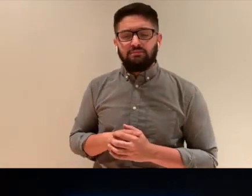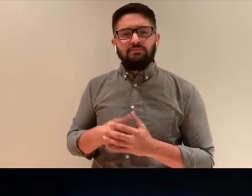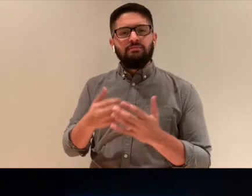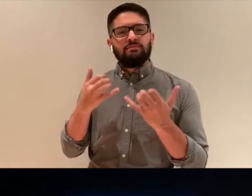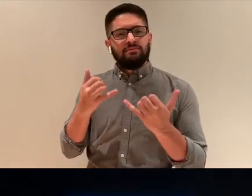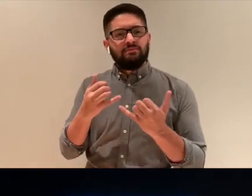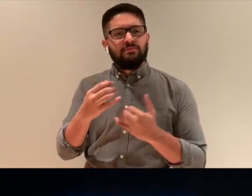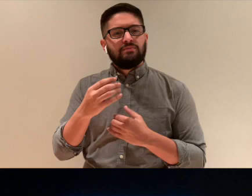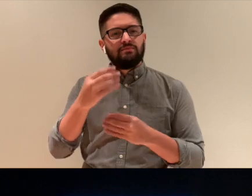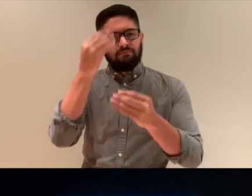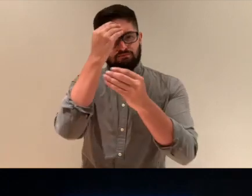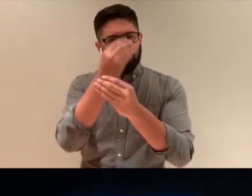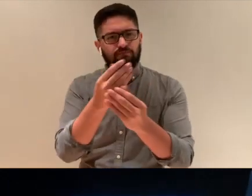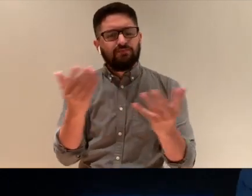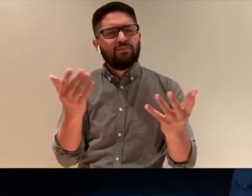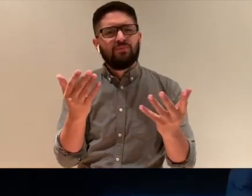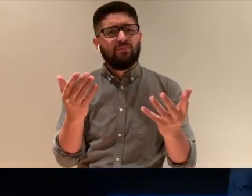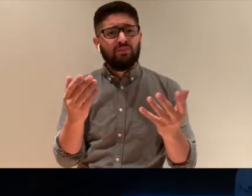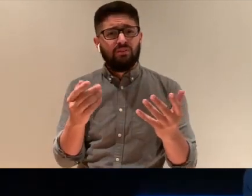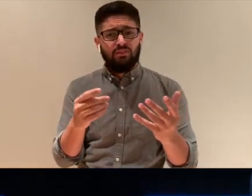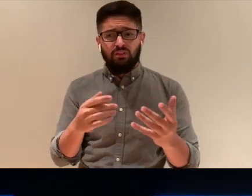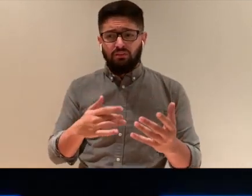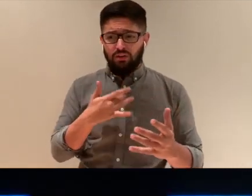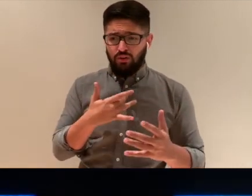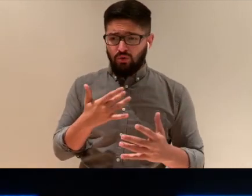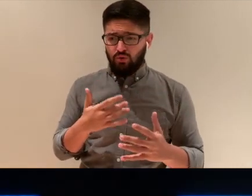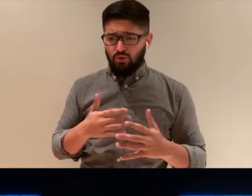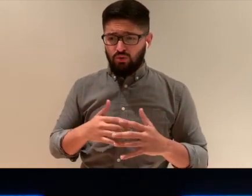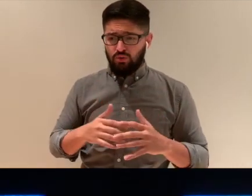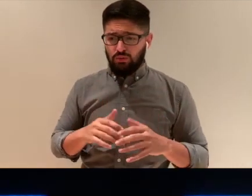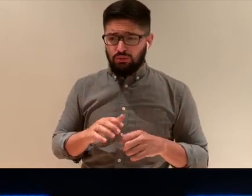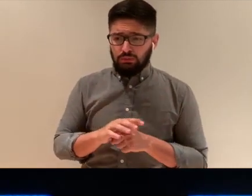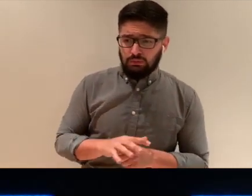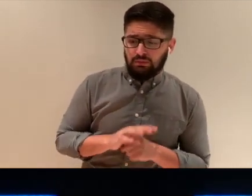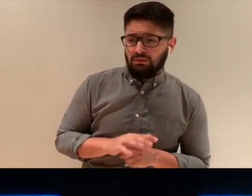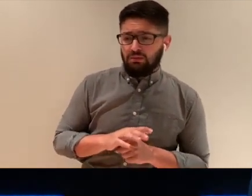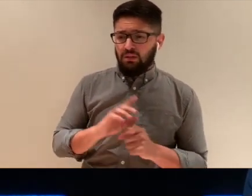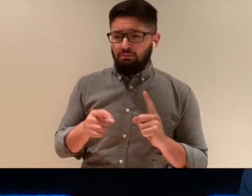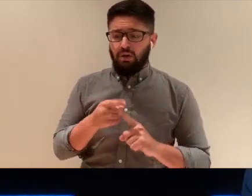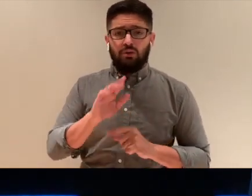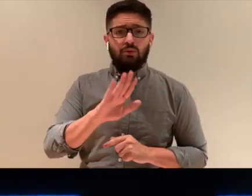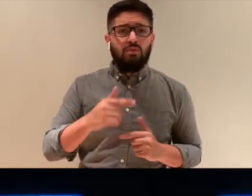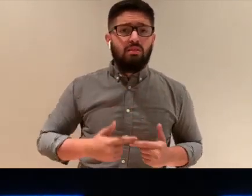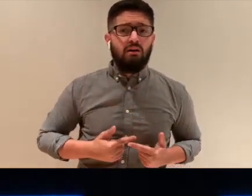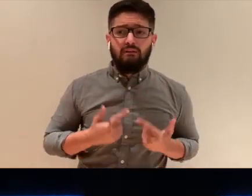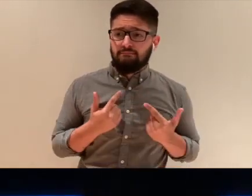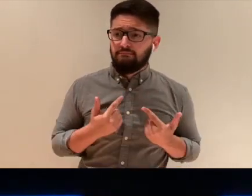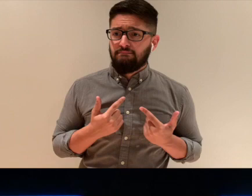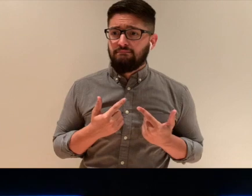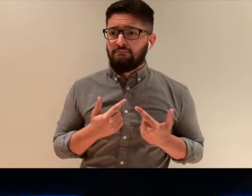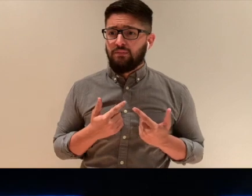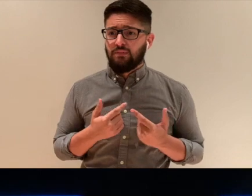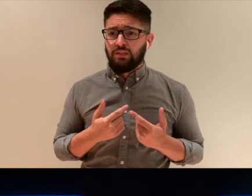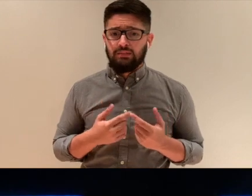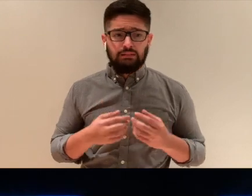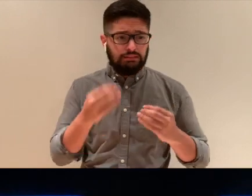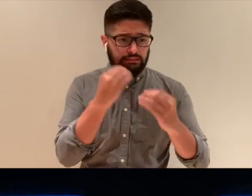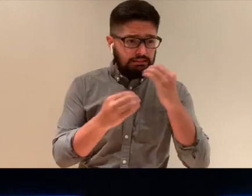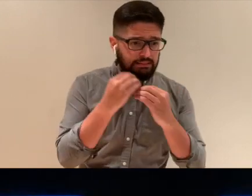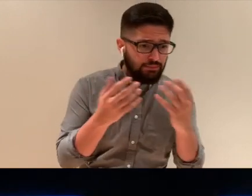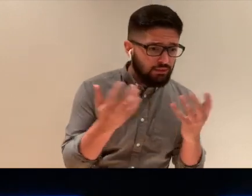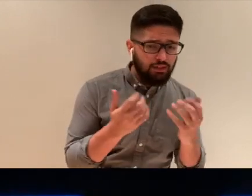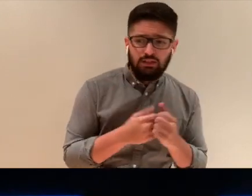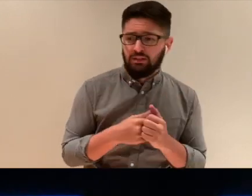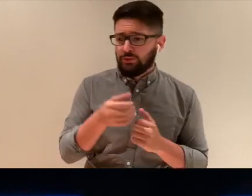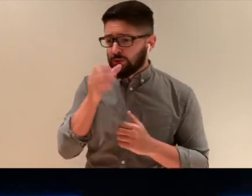says, therefore, I tell you, do not be anxious about your life, what you